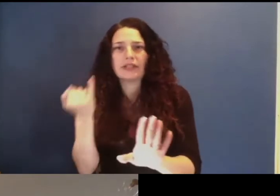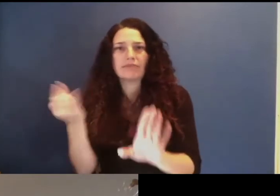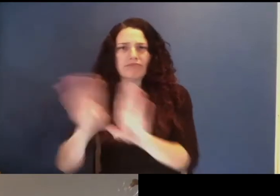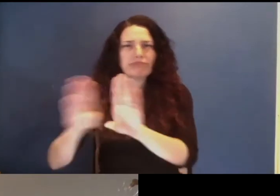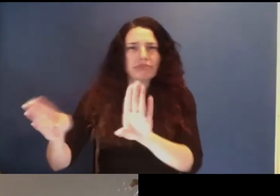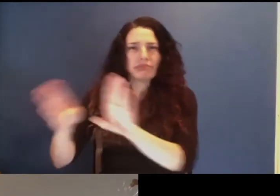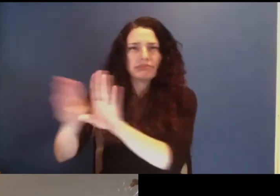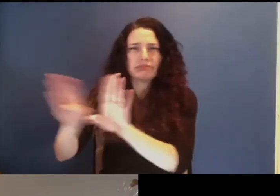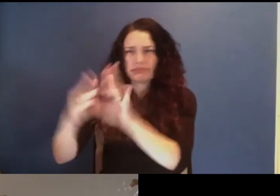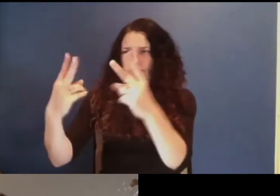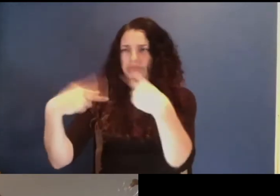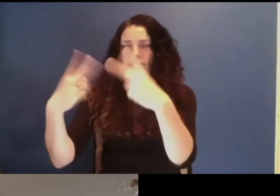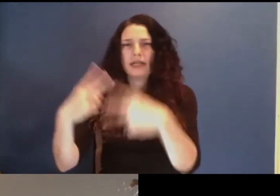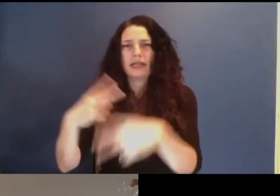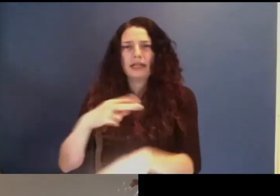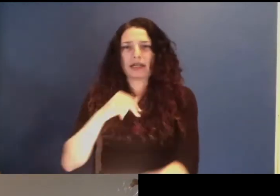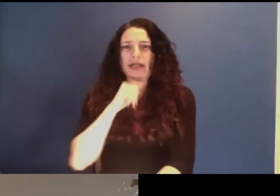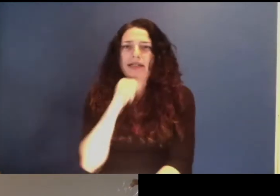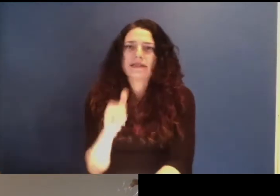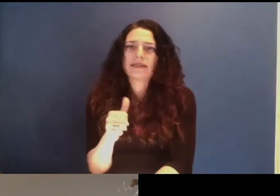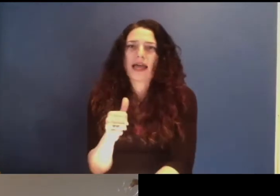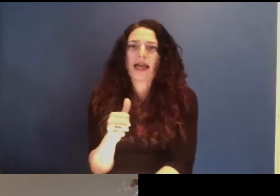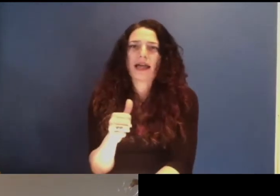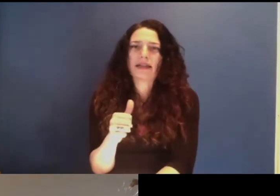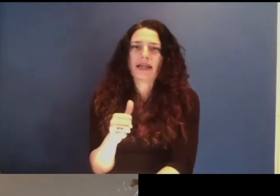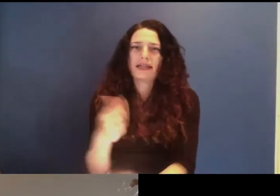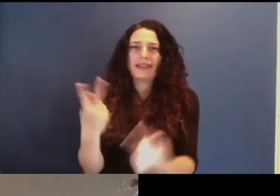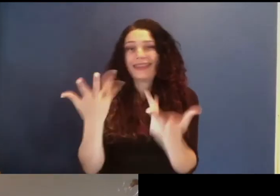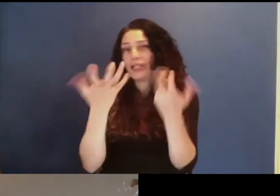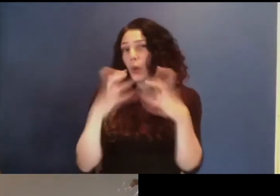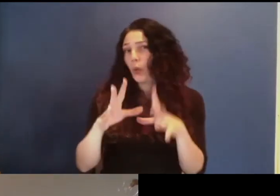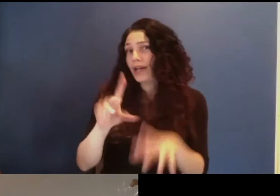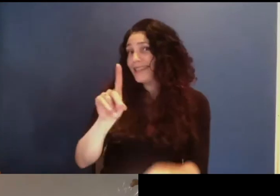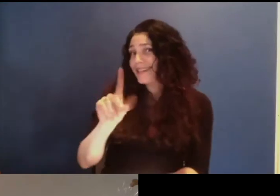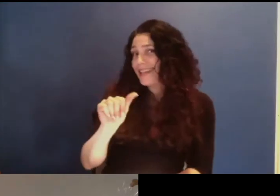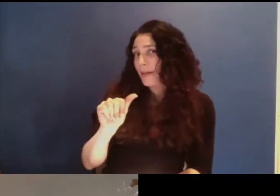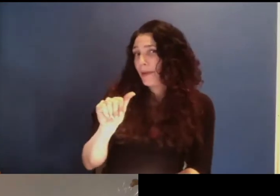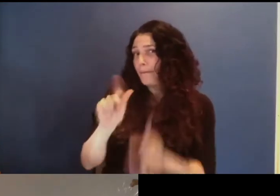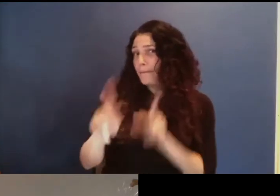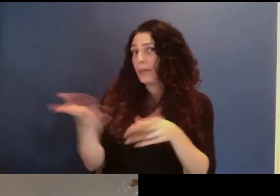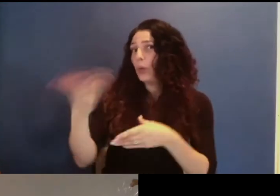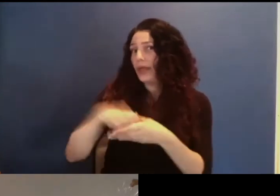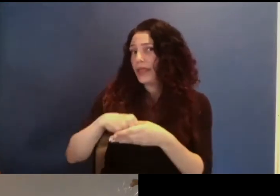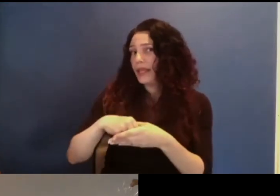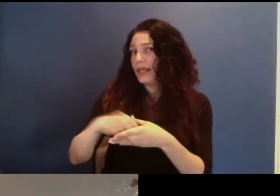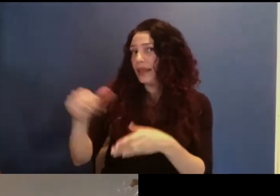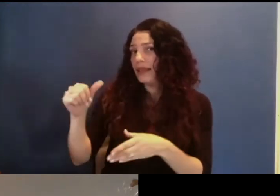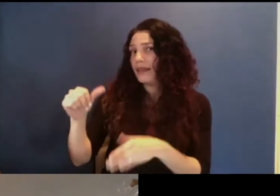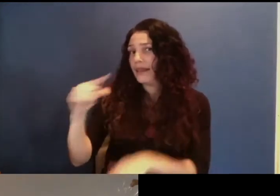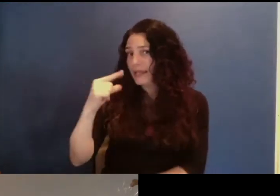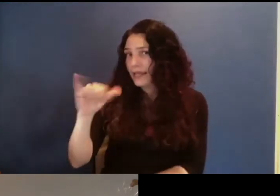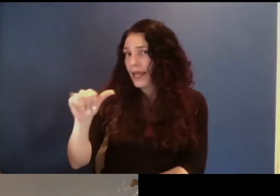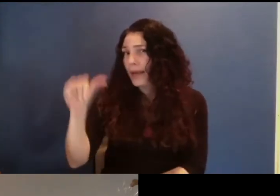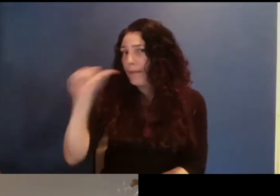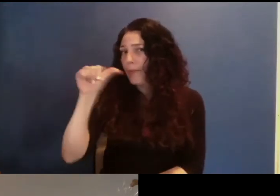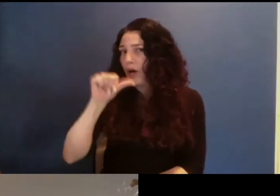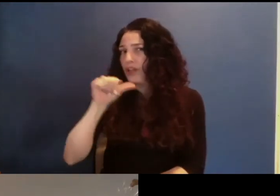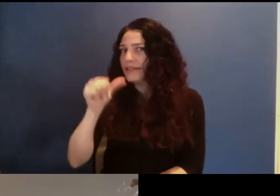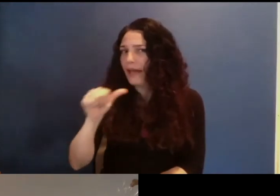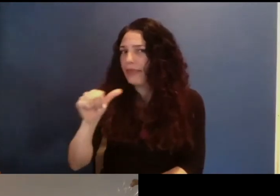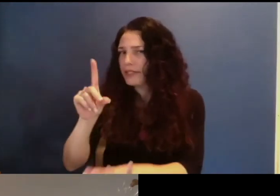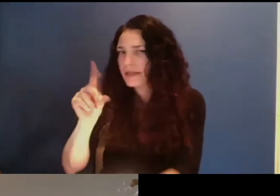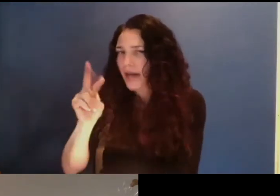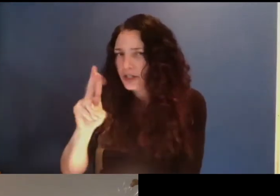like, I don't want disabled people in the gay bar, but it's like, you think about that is a huge part of gay culture is fraternizing at the gay bar. And gay